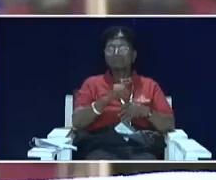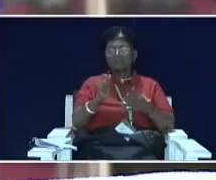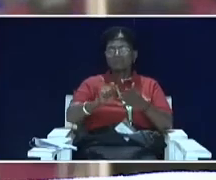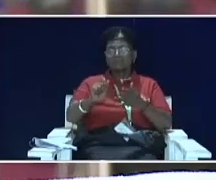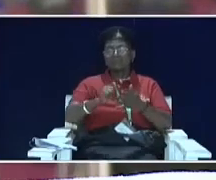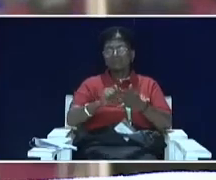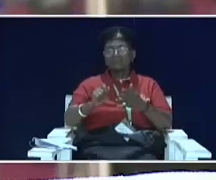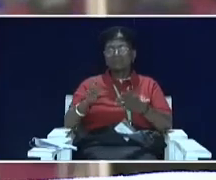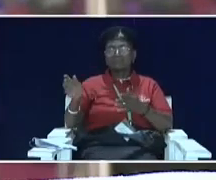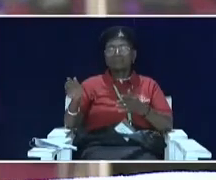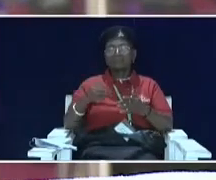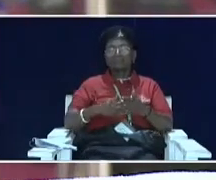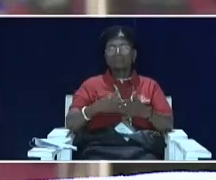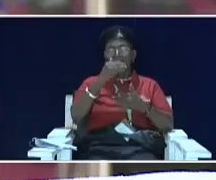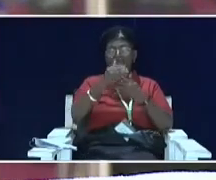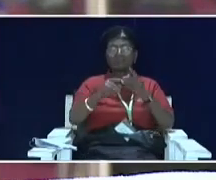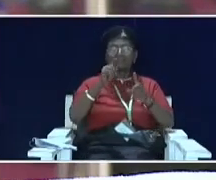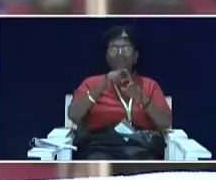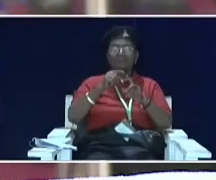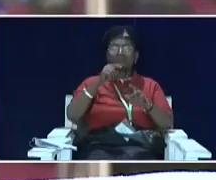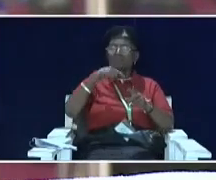and say, Father,